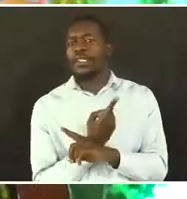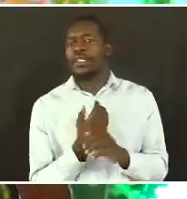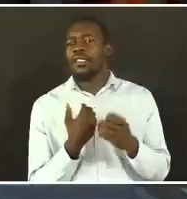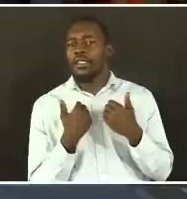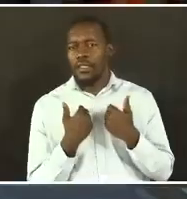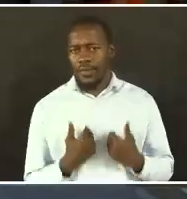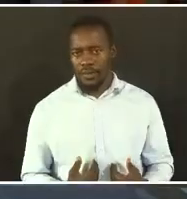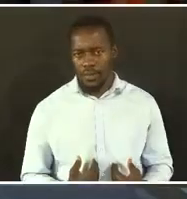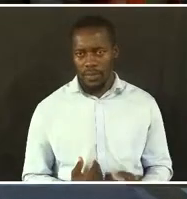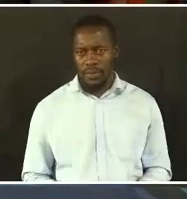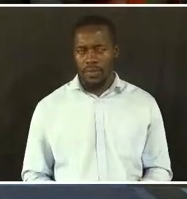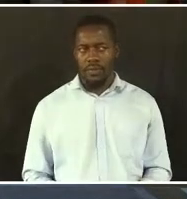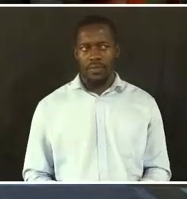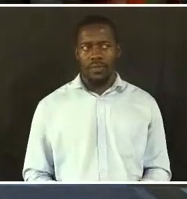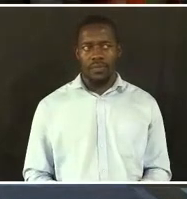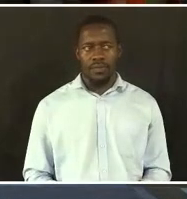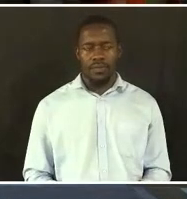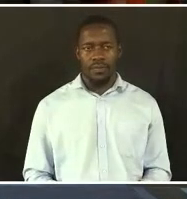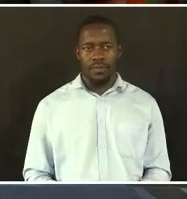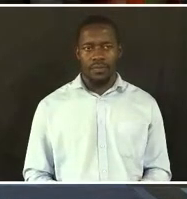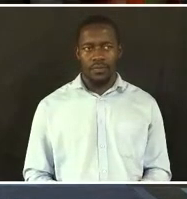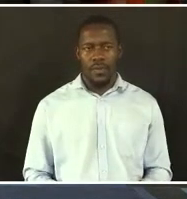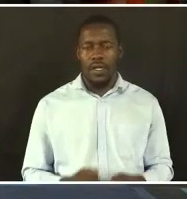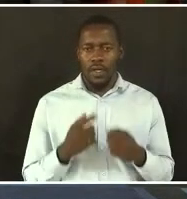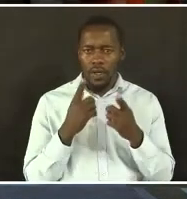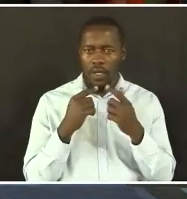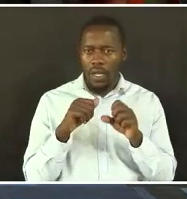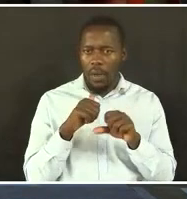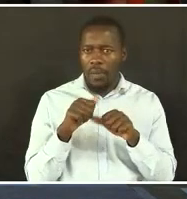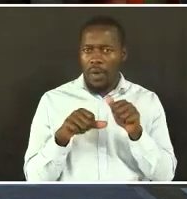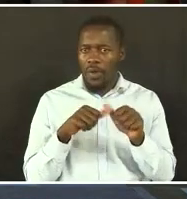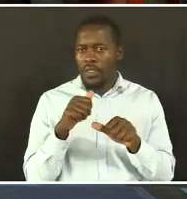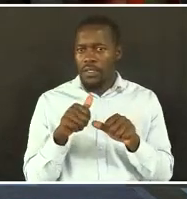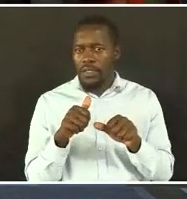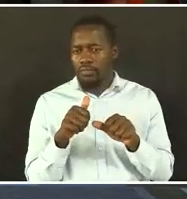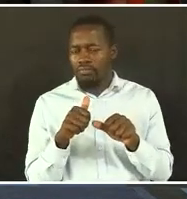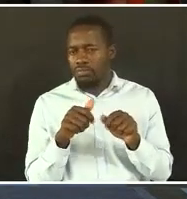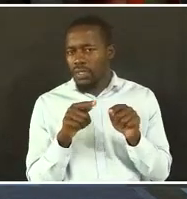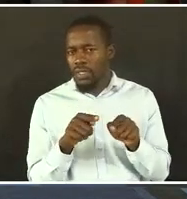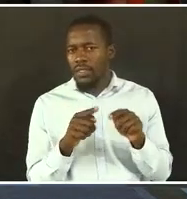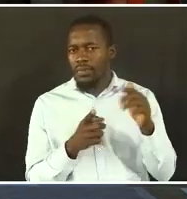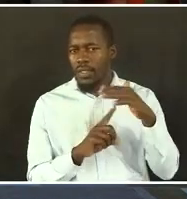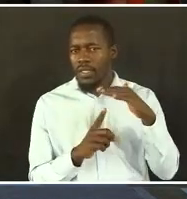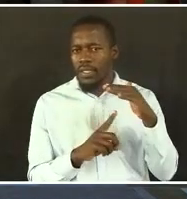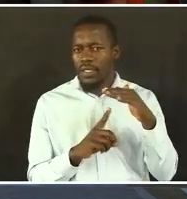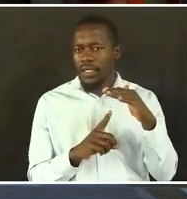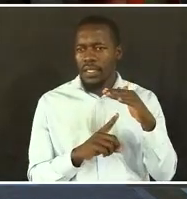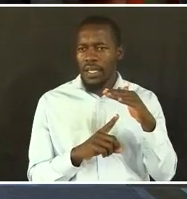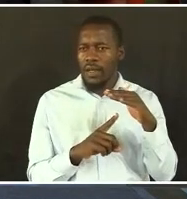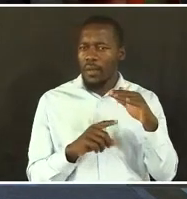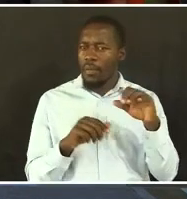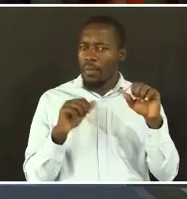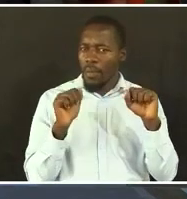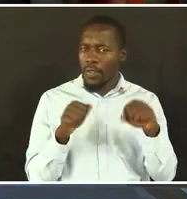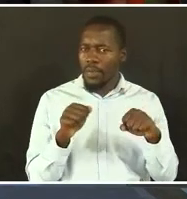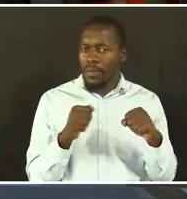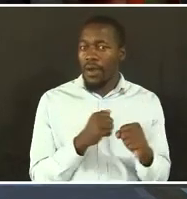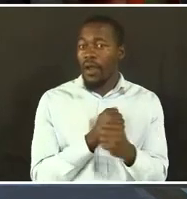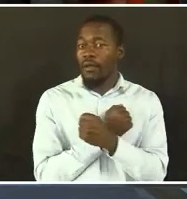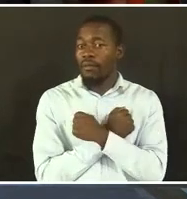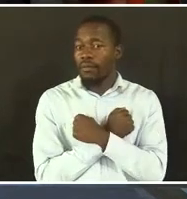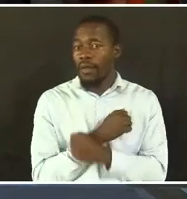hospital chaplaincy, we are talking of compassionate ministry. We are talking of, can you be able to love